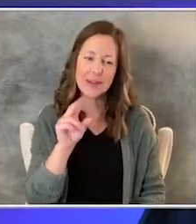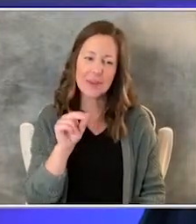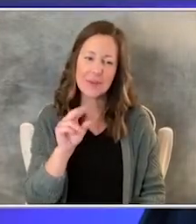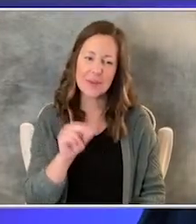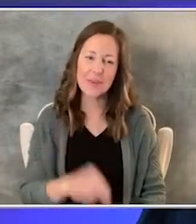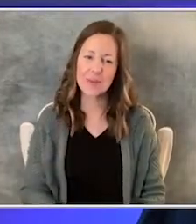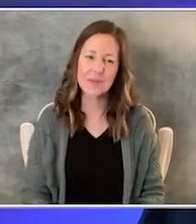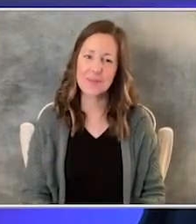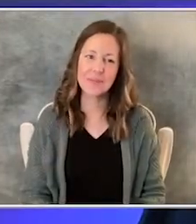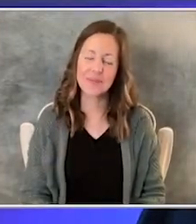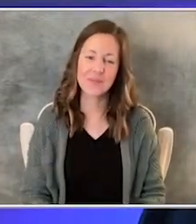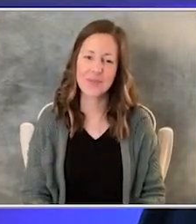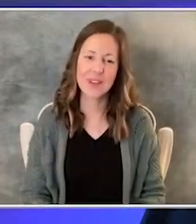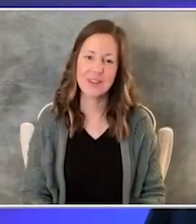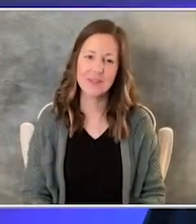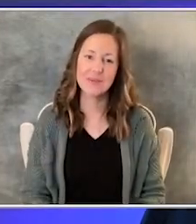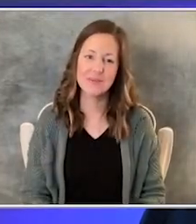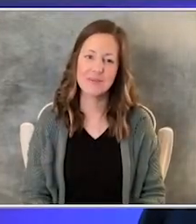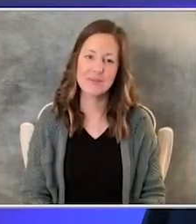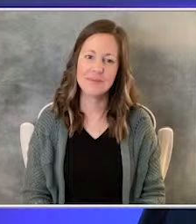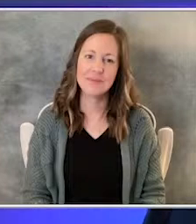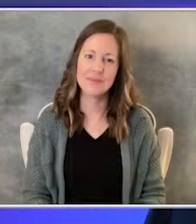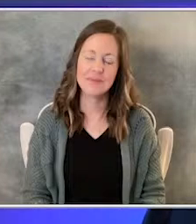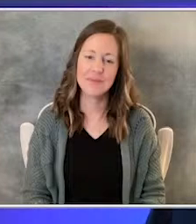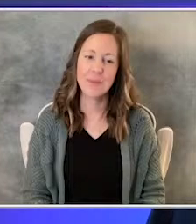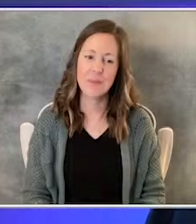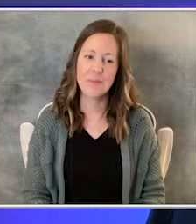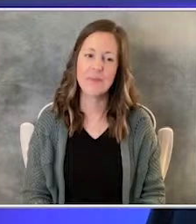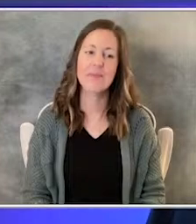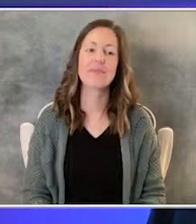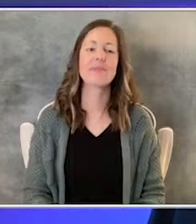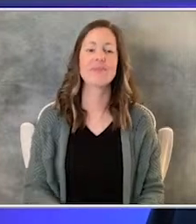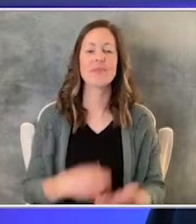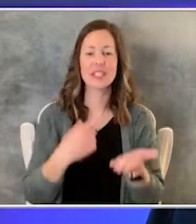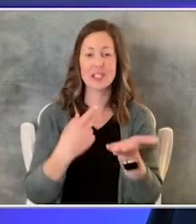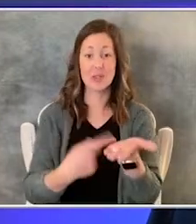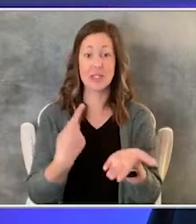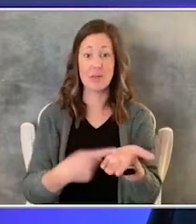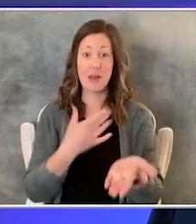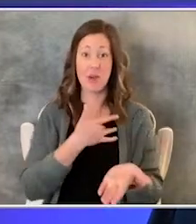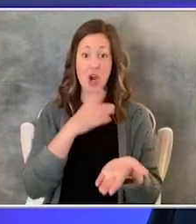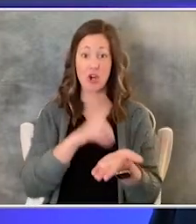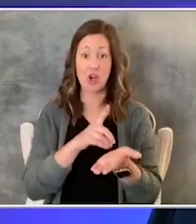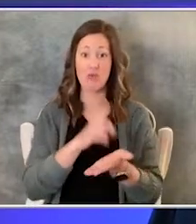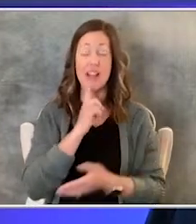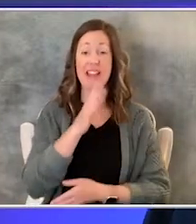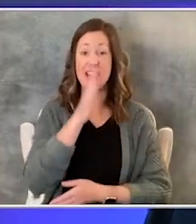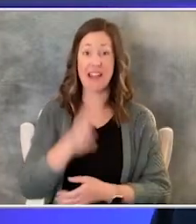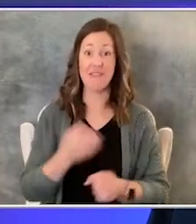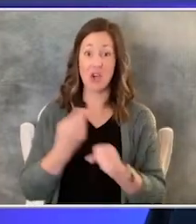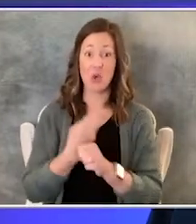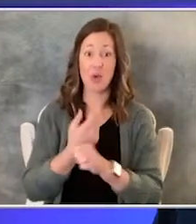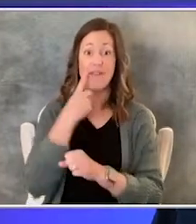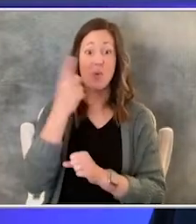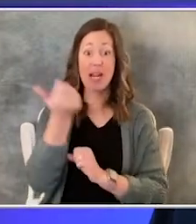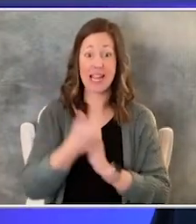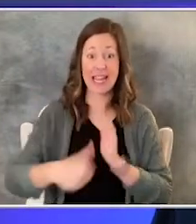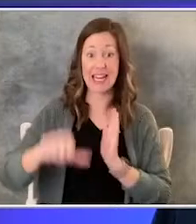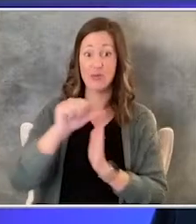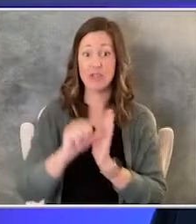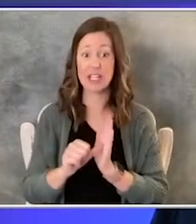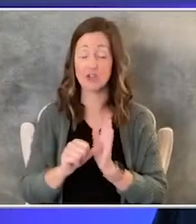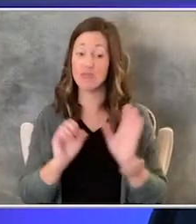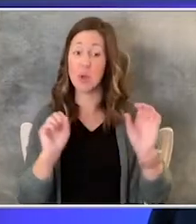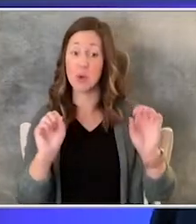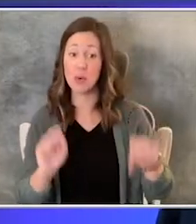and the scrub nurse was like, nah, we don't usually do that. Right, just lay Like, still. okay, all right. Let's keep